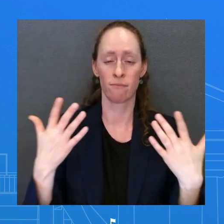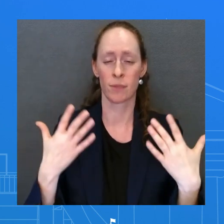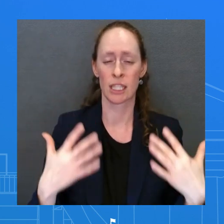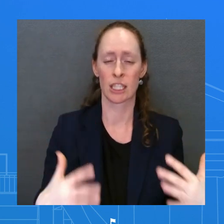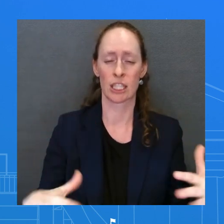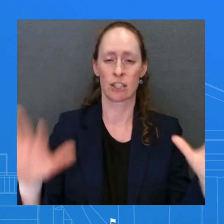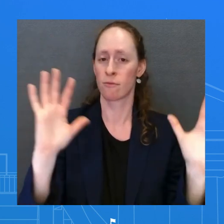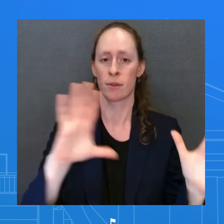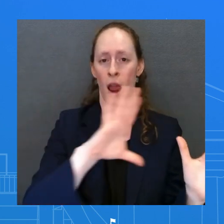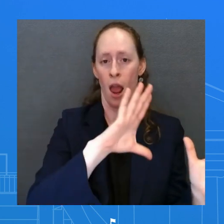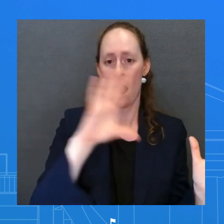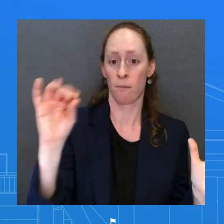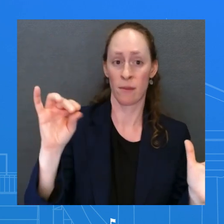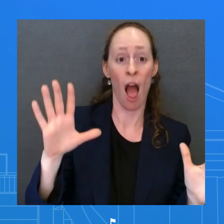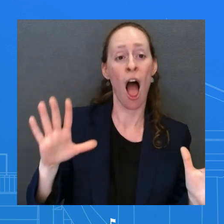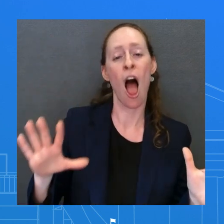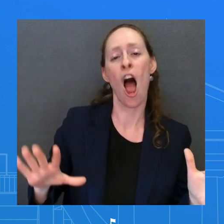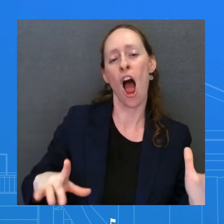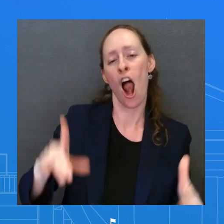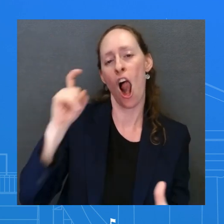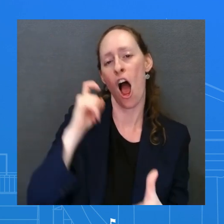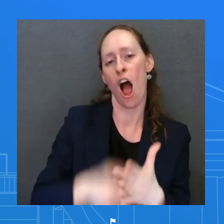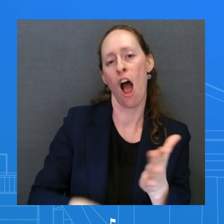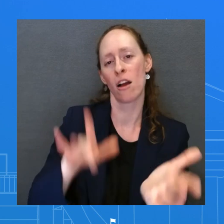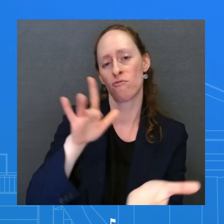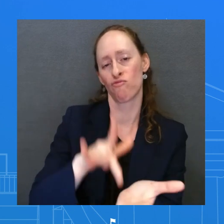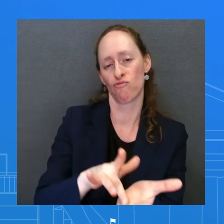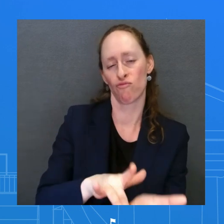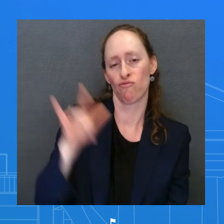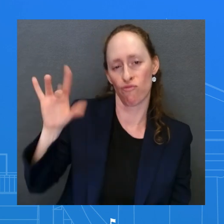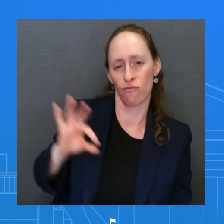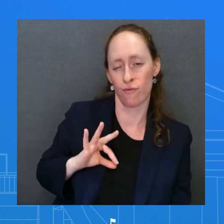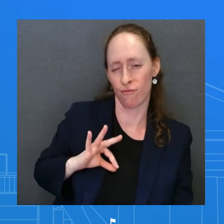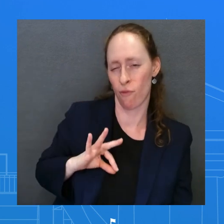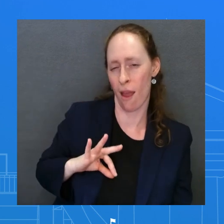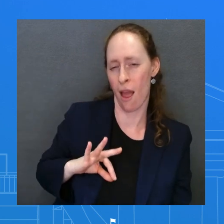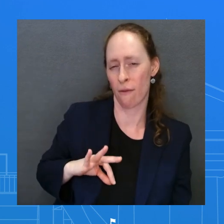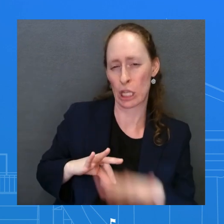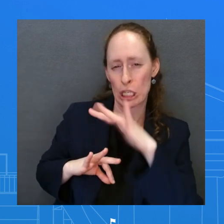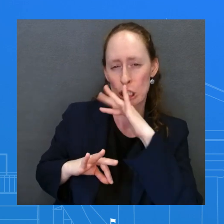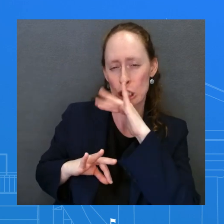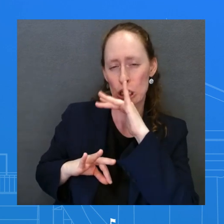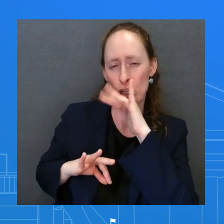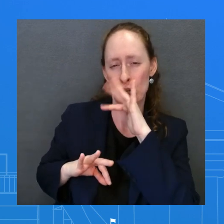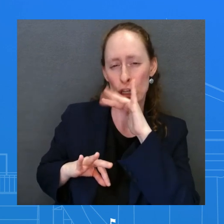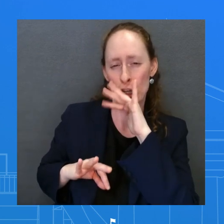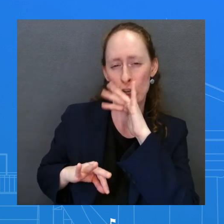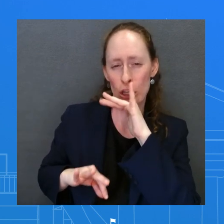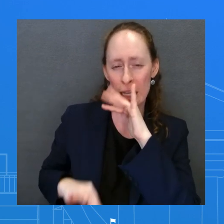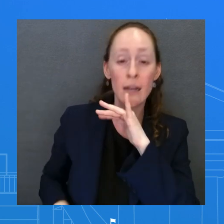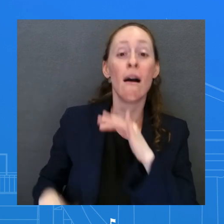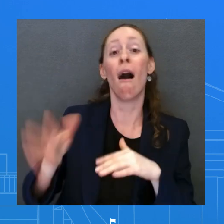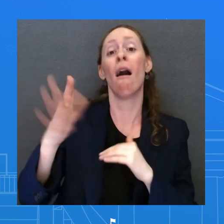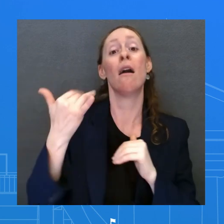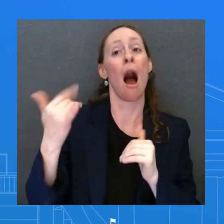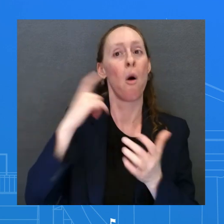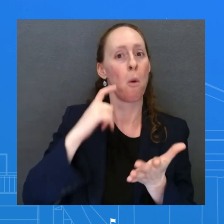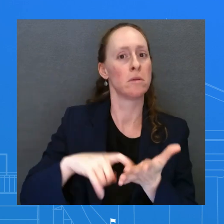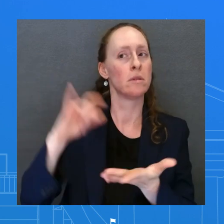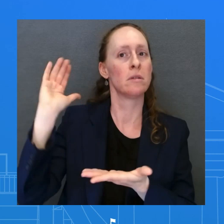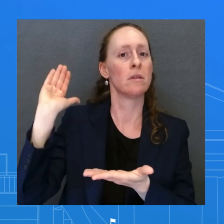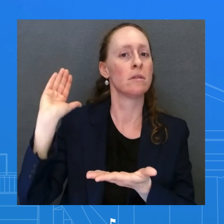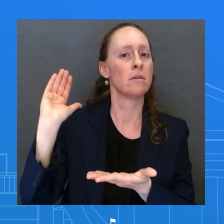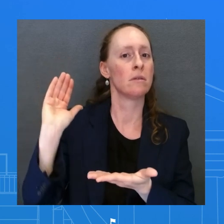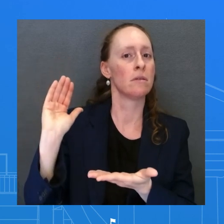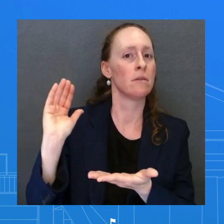normal levels, inflation should moderate further as well. And so the president said this in his Wall Street op-ed, and I'll quote him: as supply chains